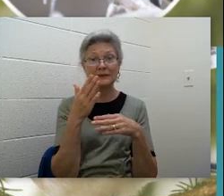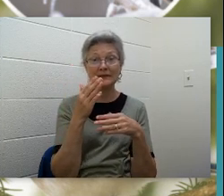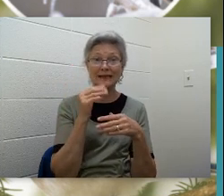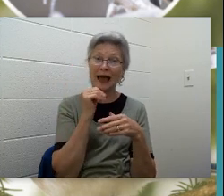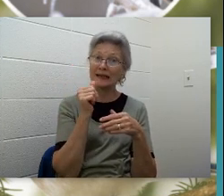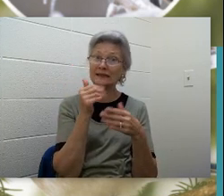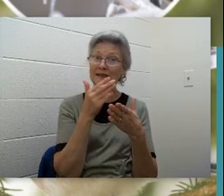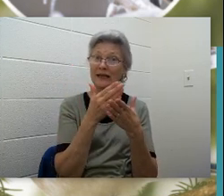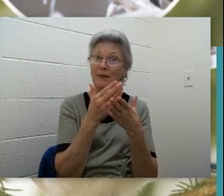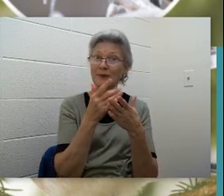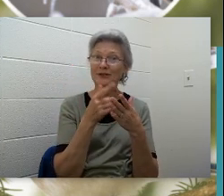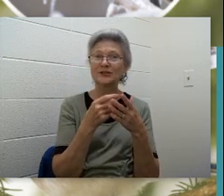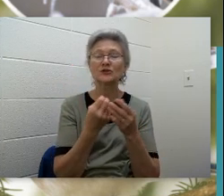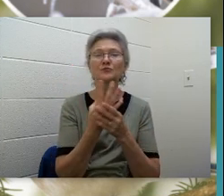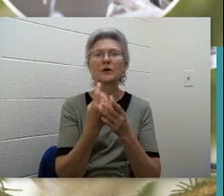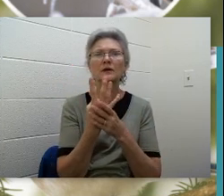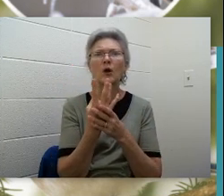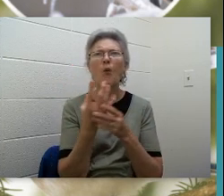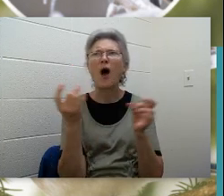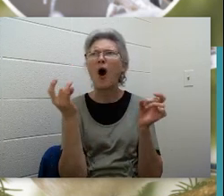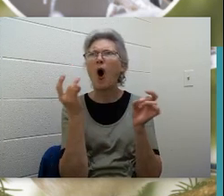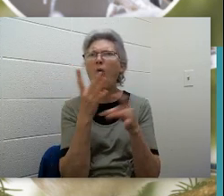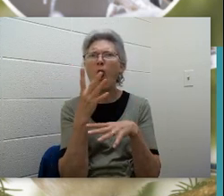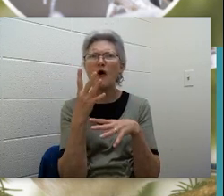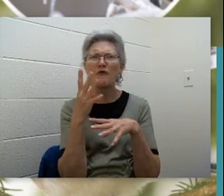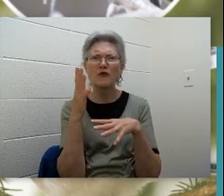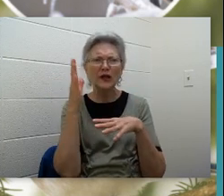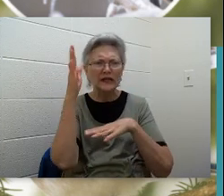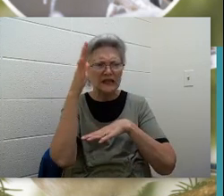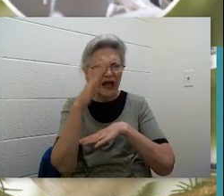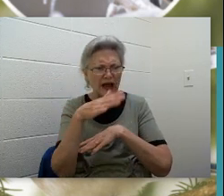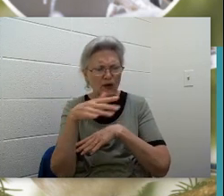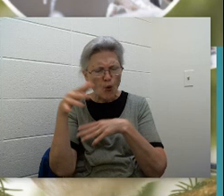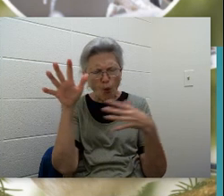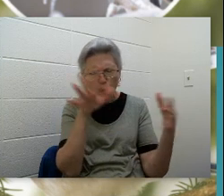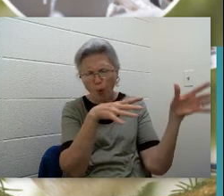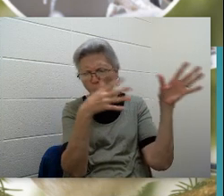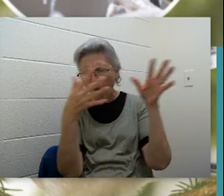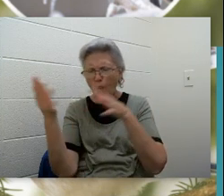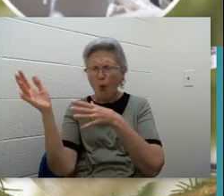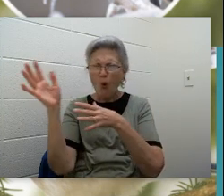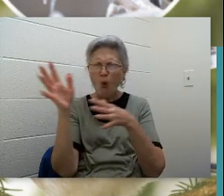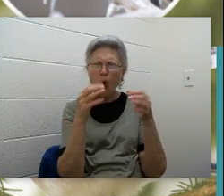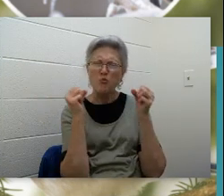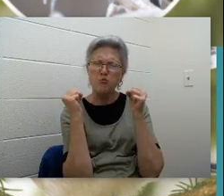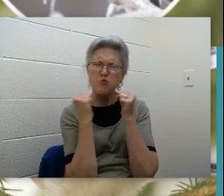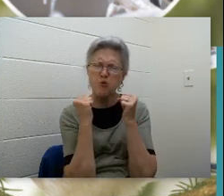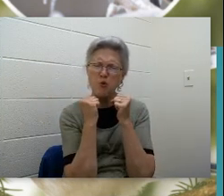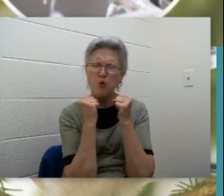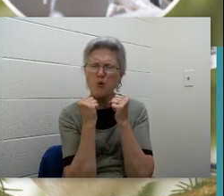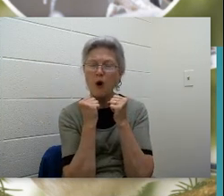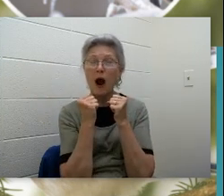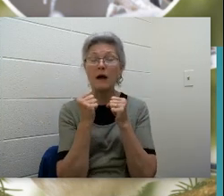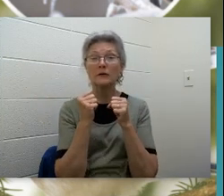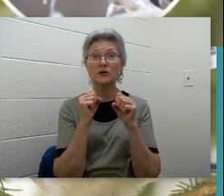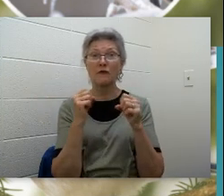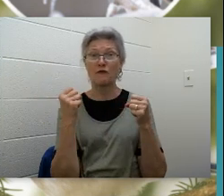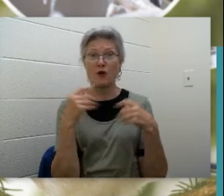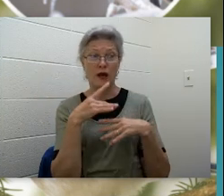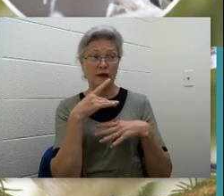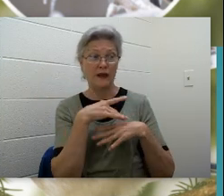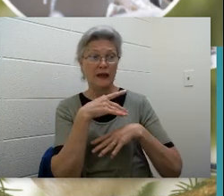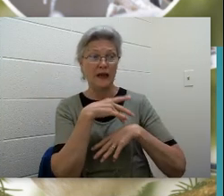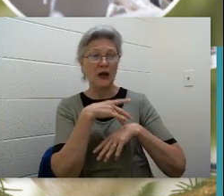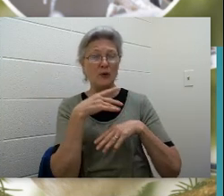spring. During one terrible night of wind and snow and zero temperature, I feared he would be swept